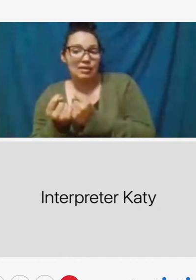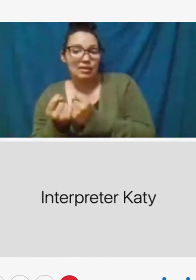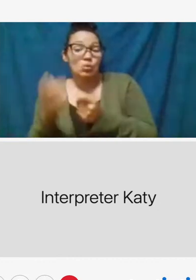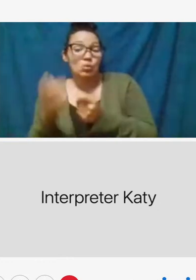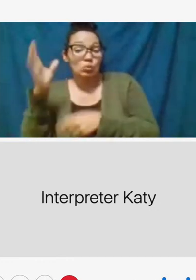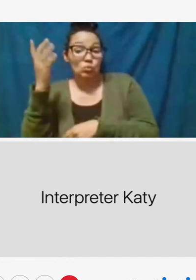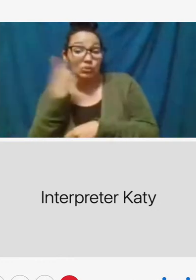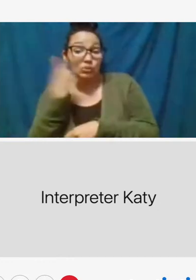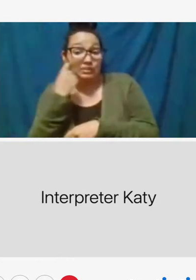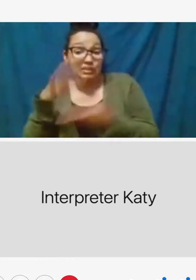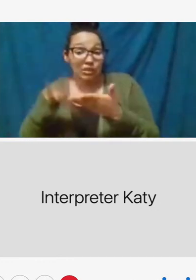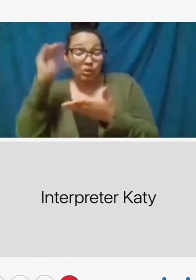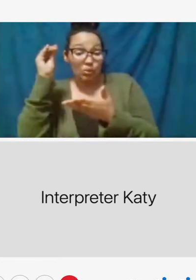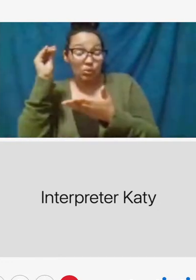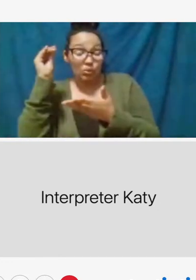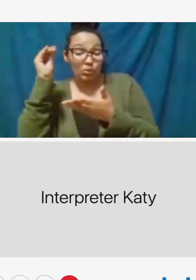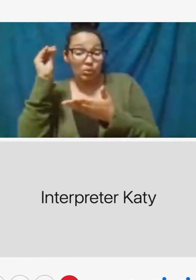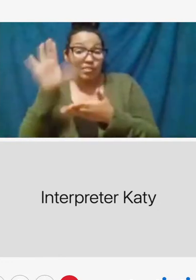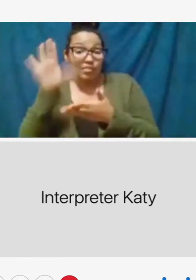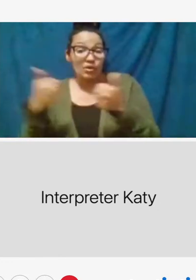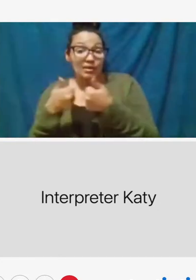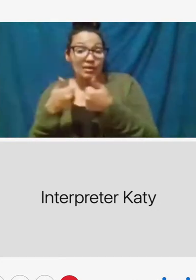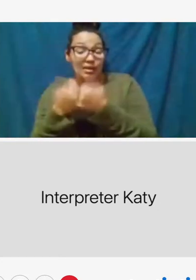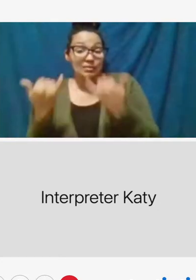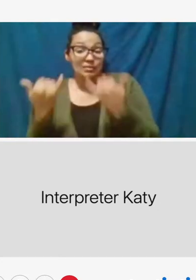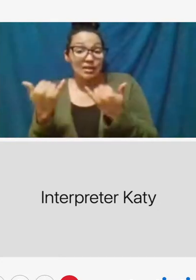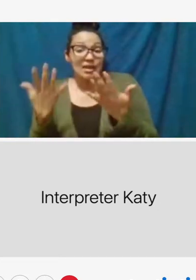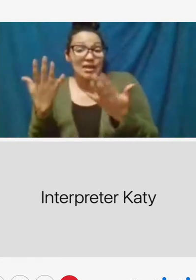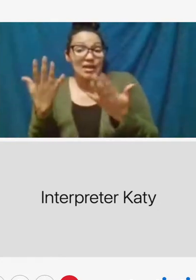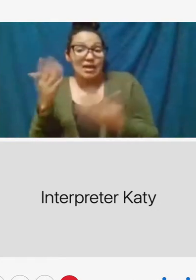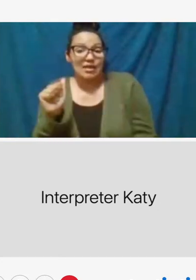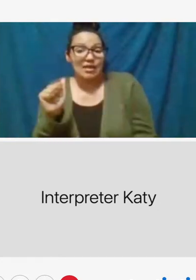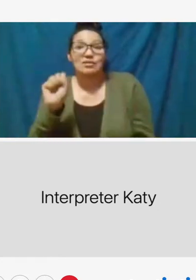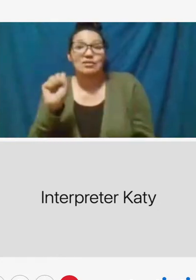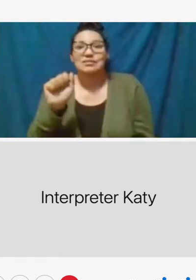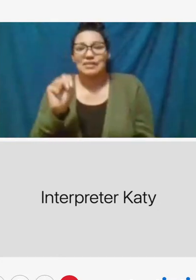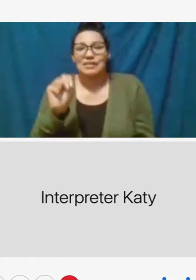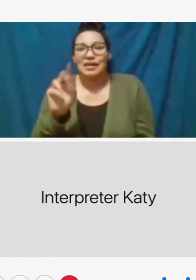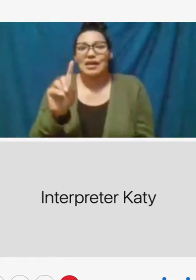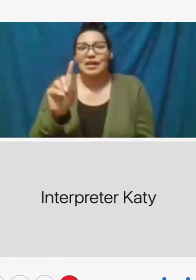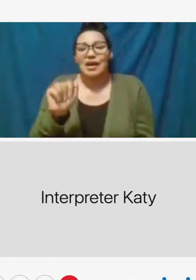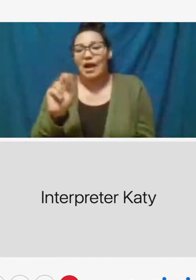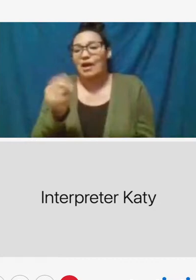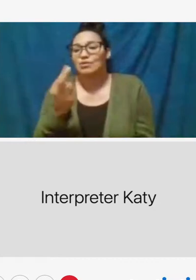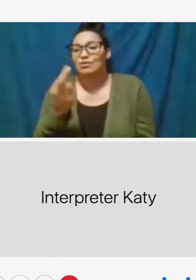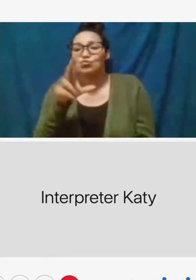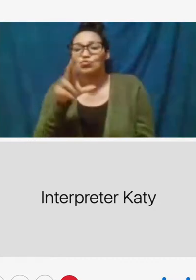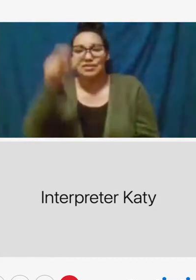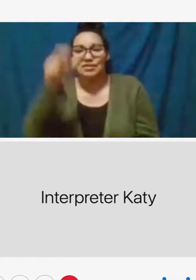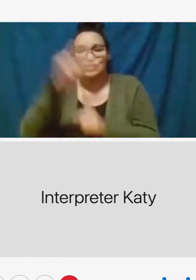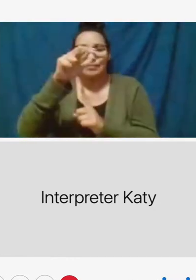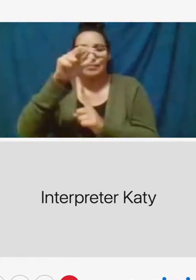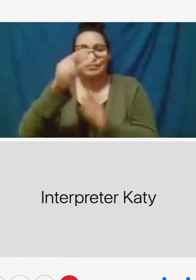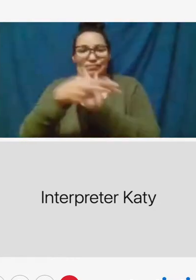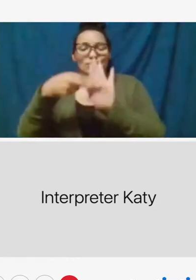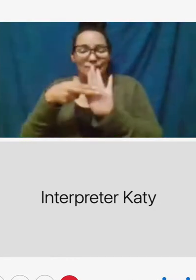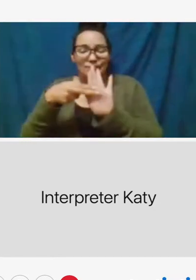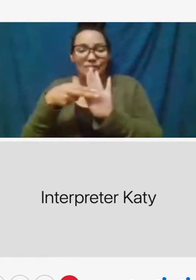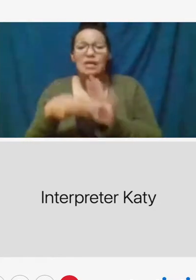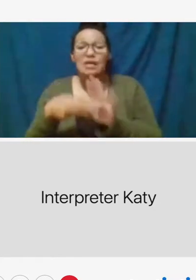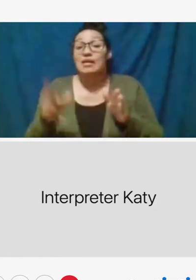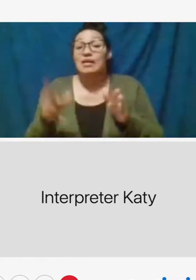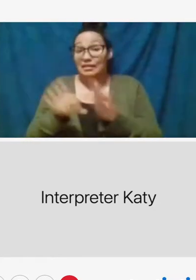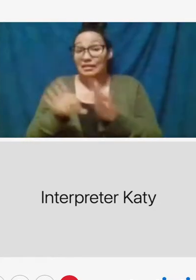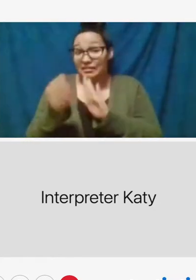game today and they are now San Andre League Champs the postseason is underway so please join us in Wishing them luck and